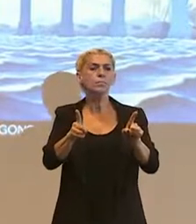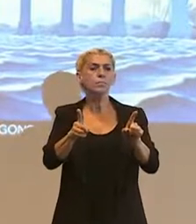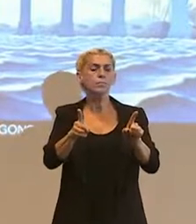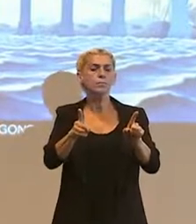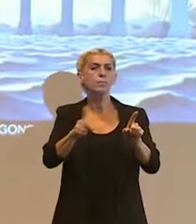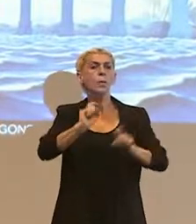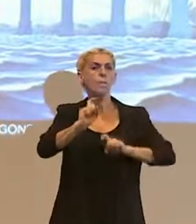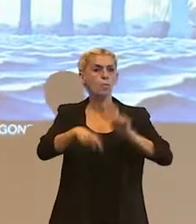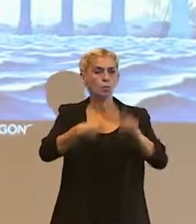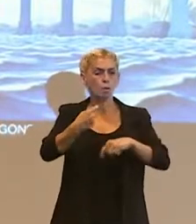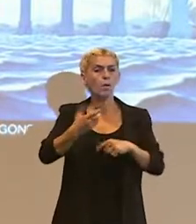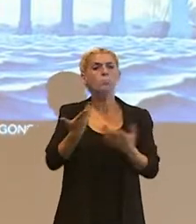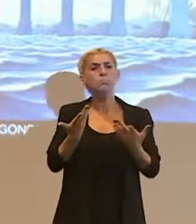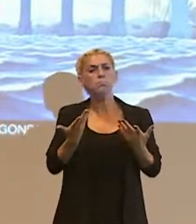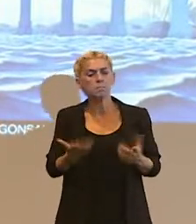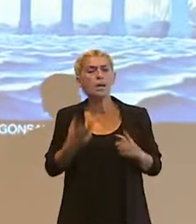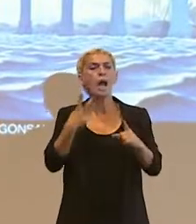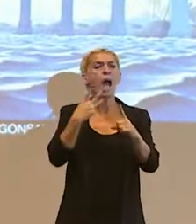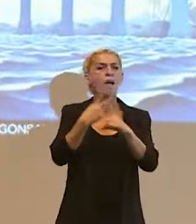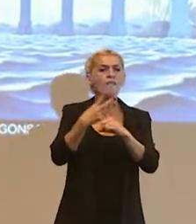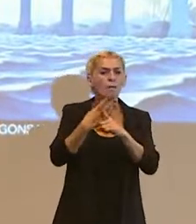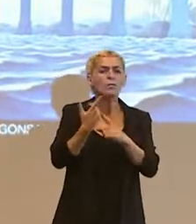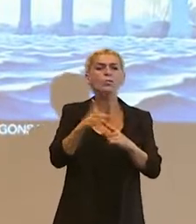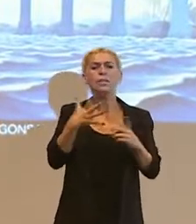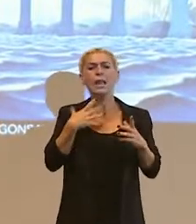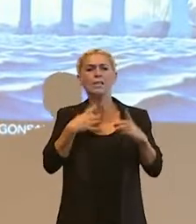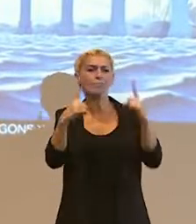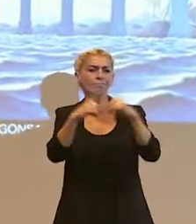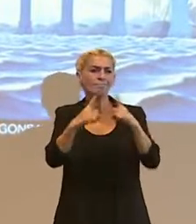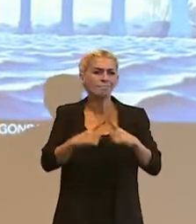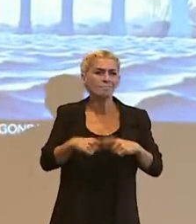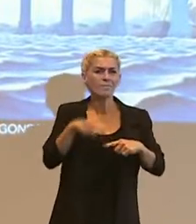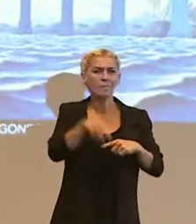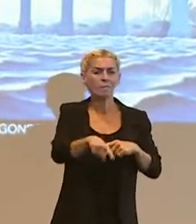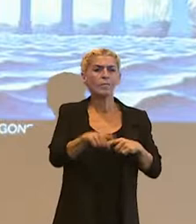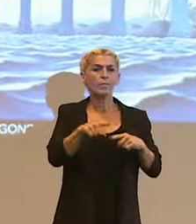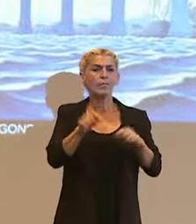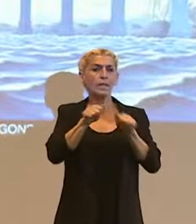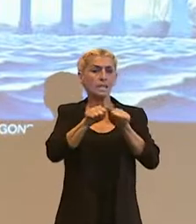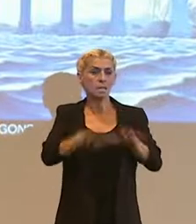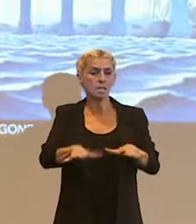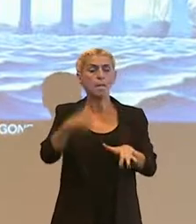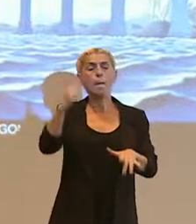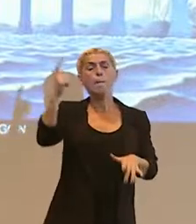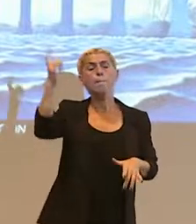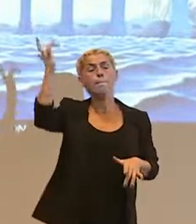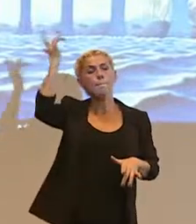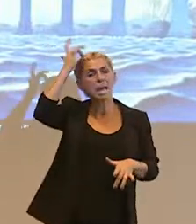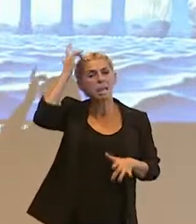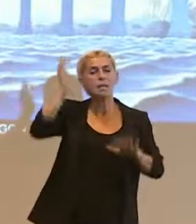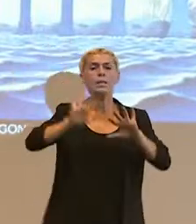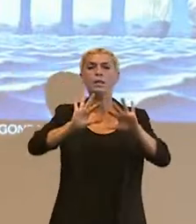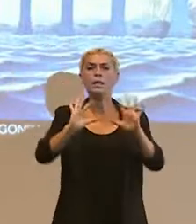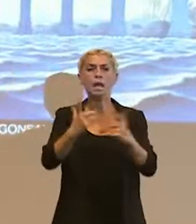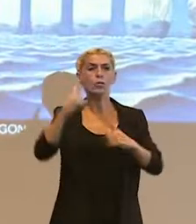so we have already arrived in new findings that we did not foresee at the onset